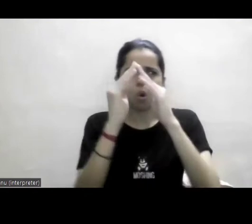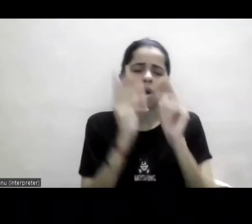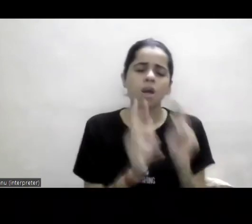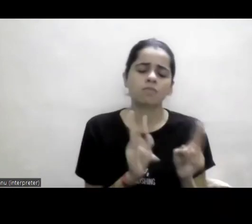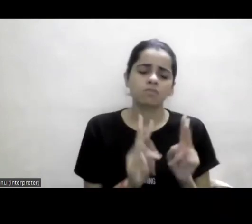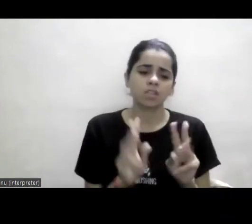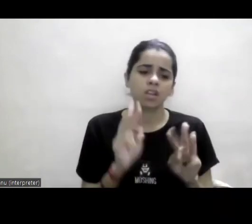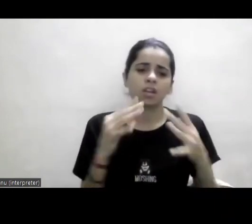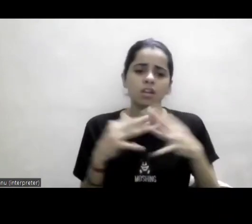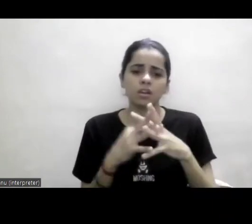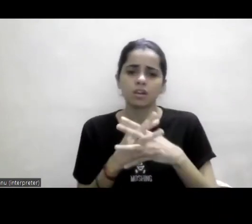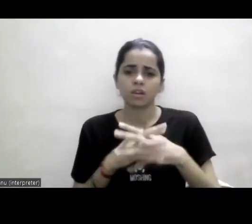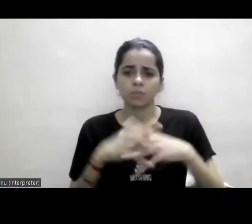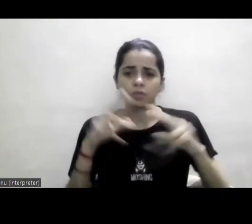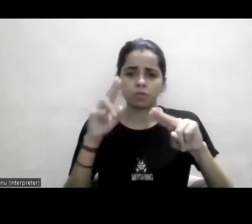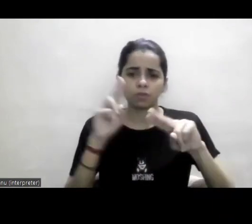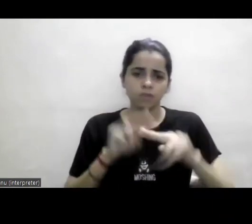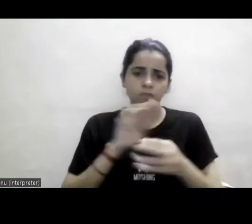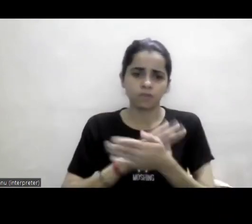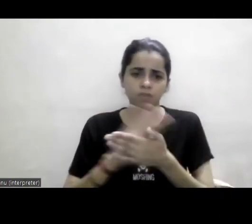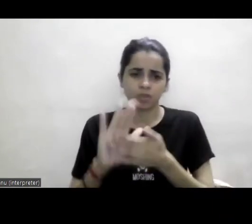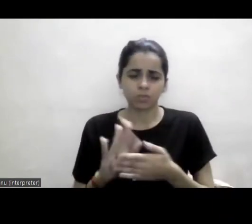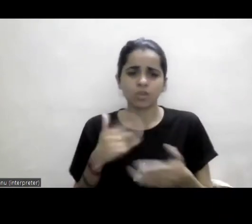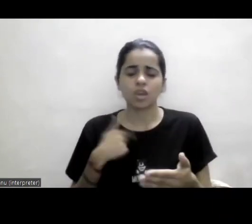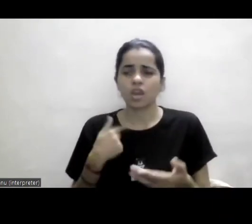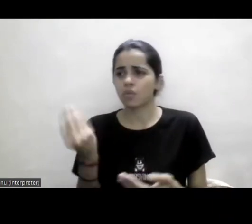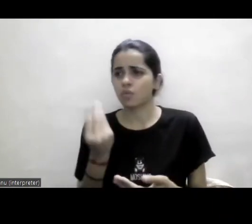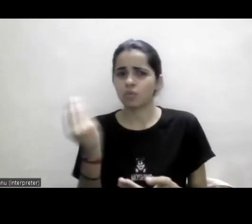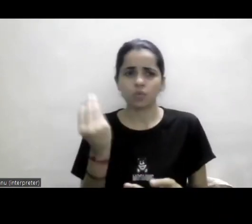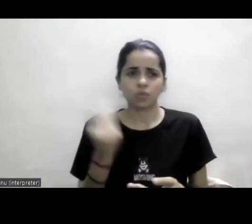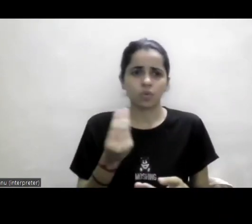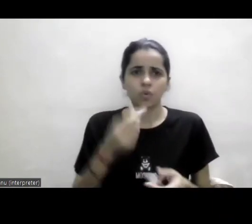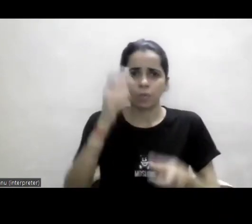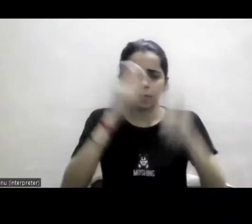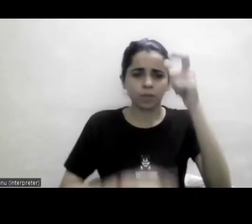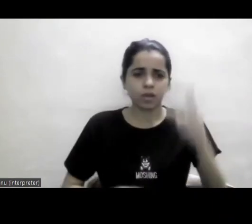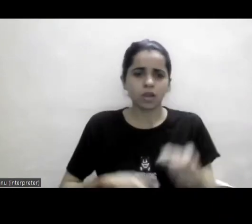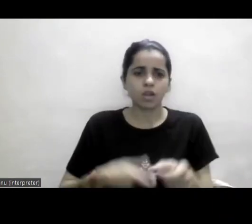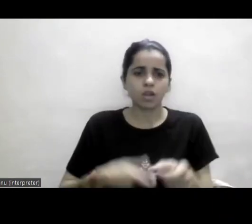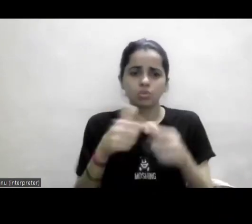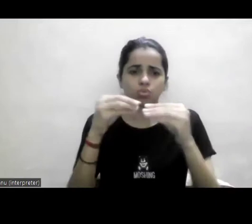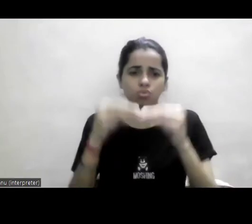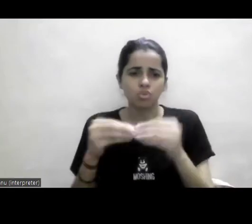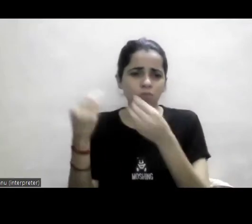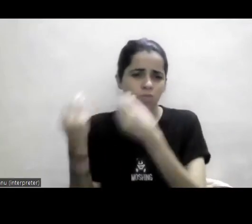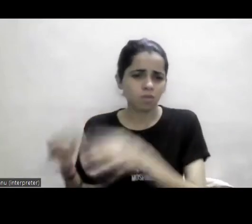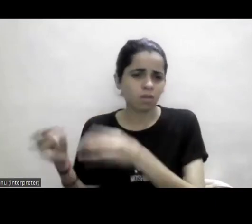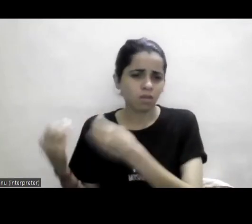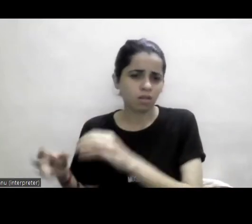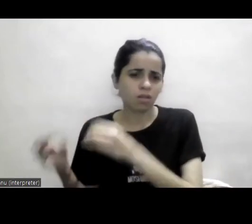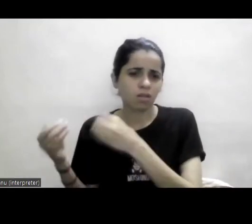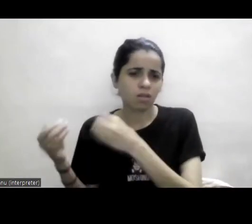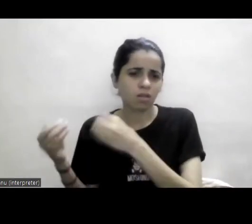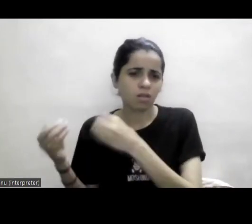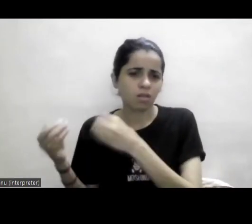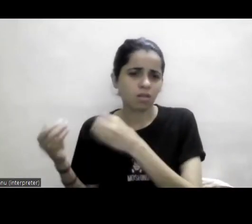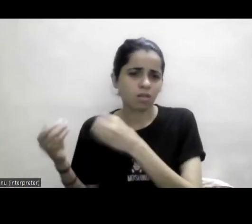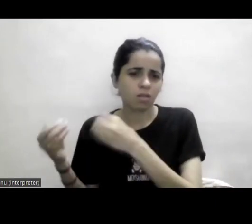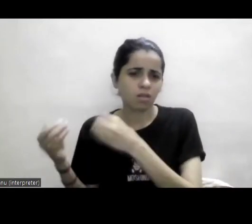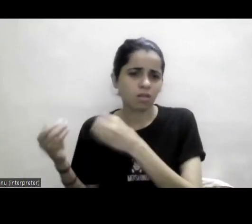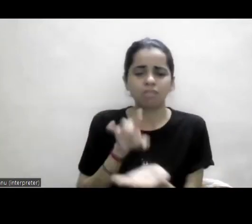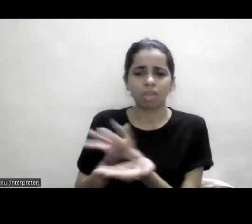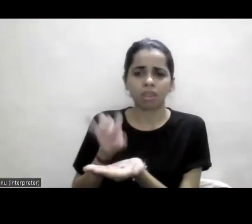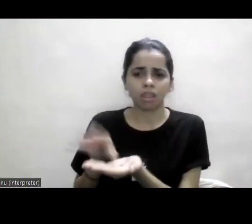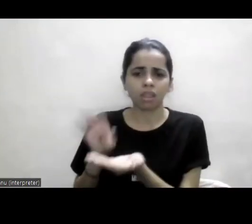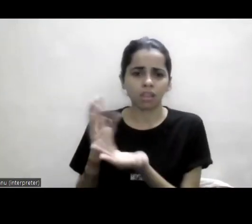from home. A lot of us lost our jobs also. So that added to it. Lot of us lost our